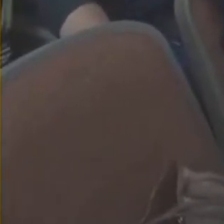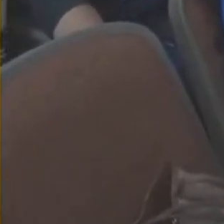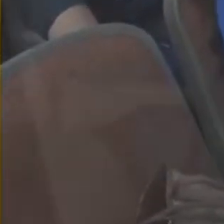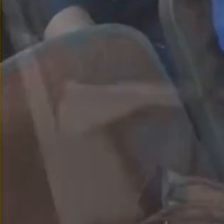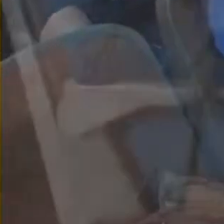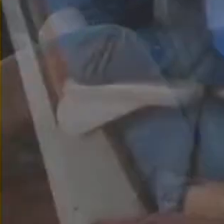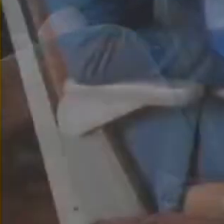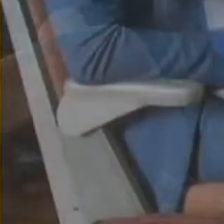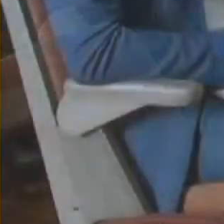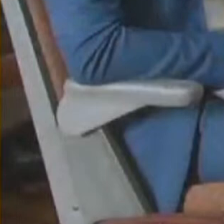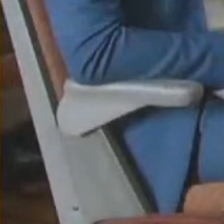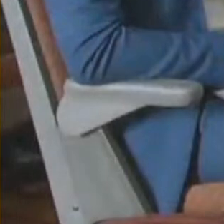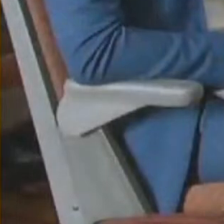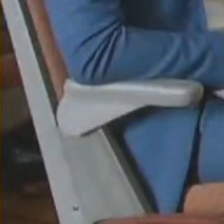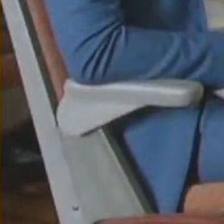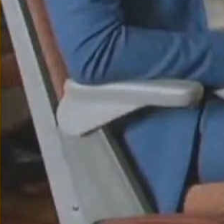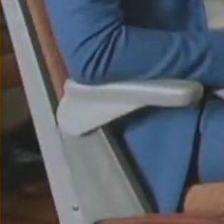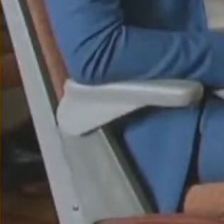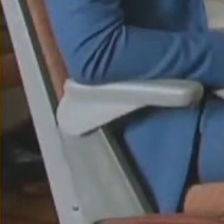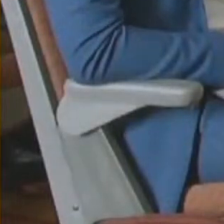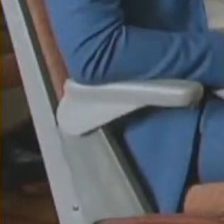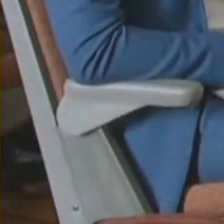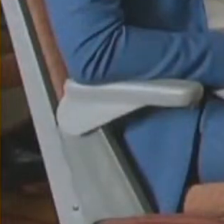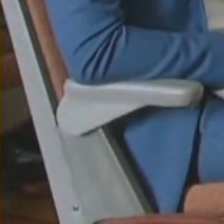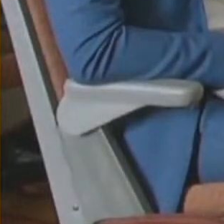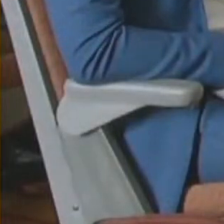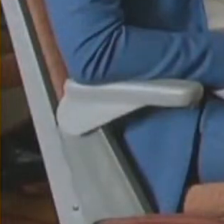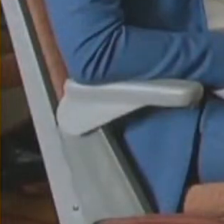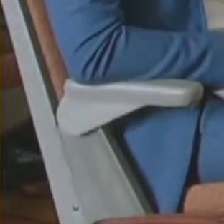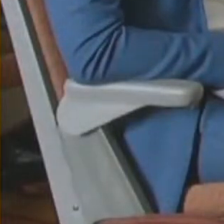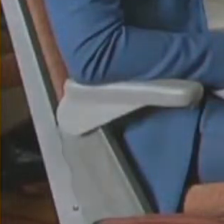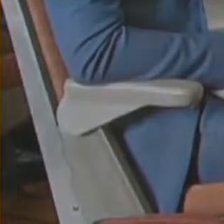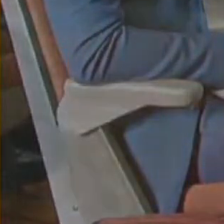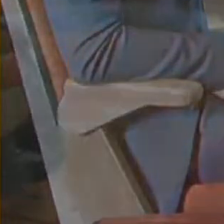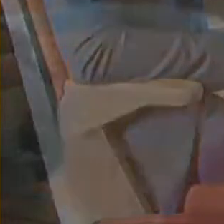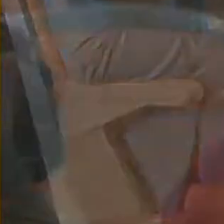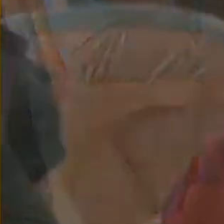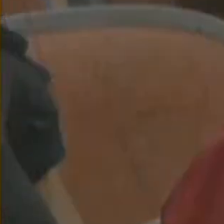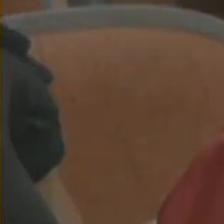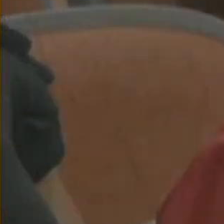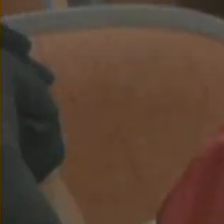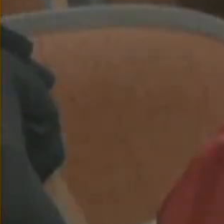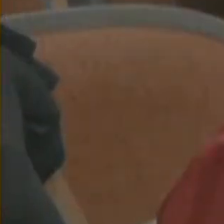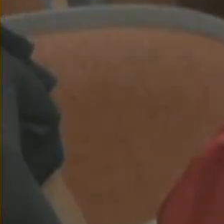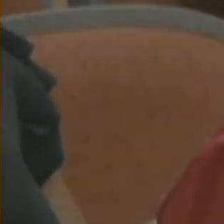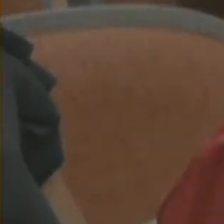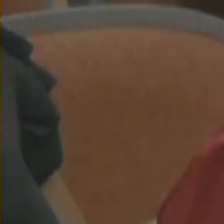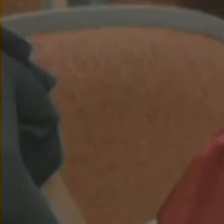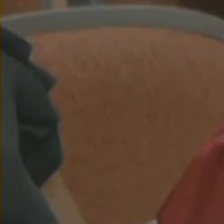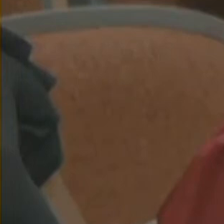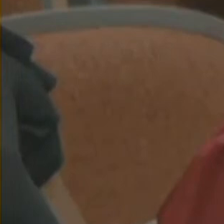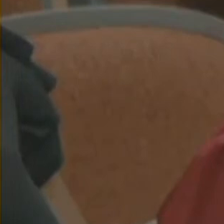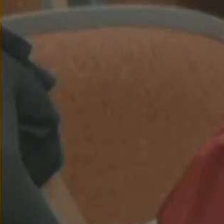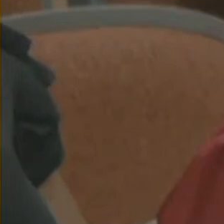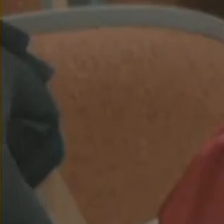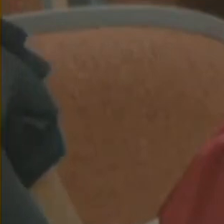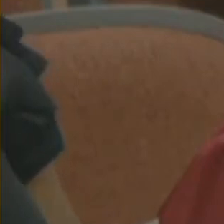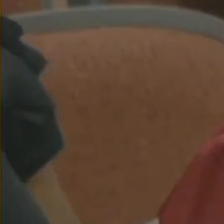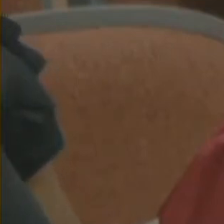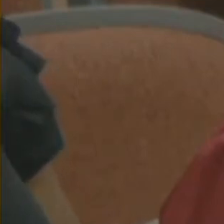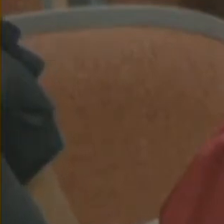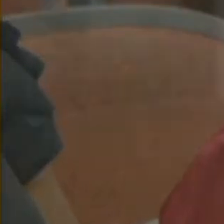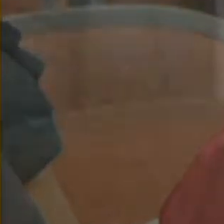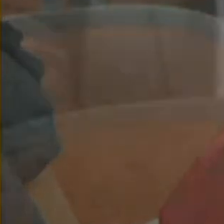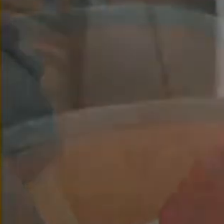not take for granted the weight of that responsibility that you have. Do something. And you may